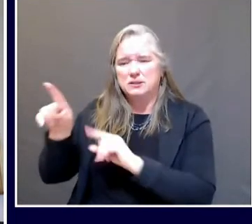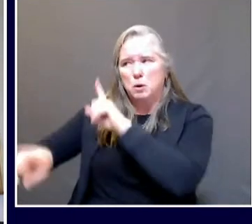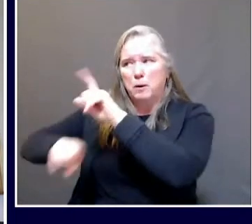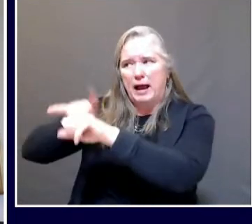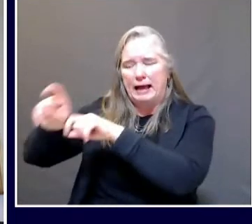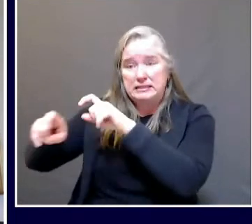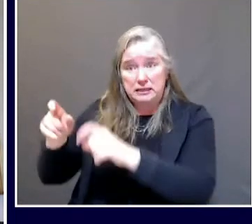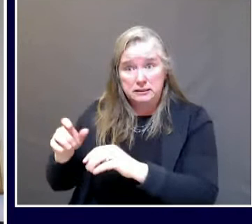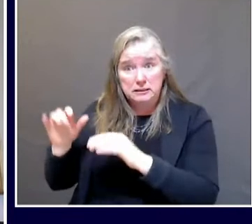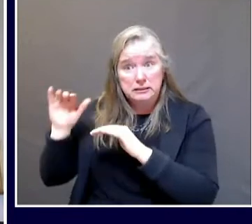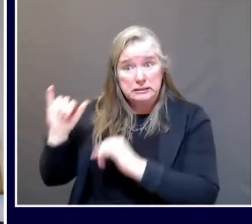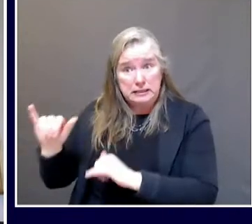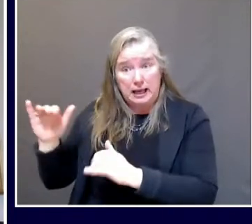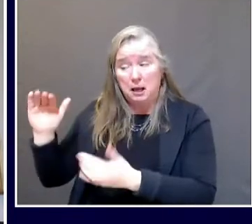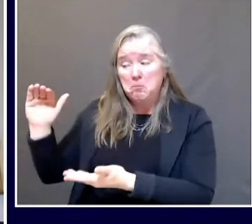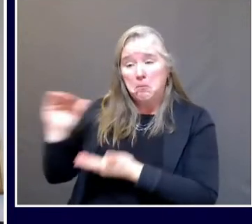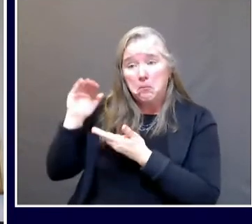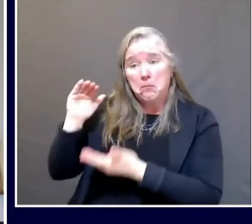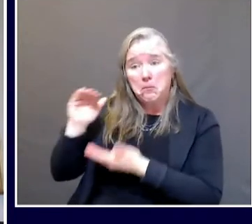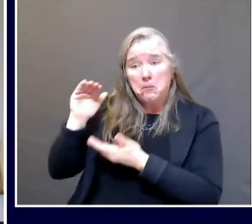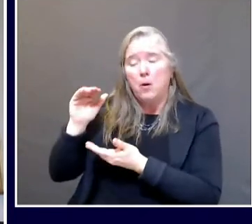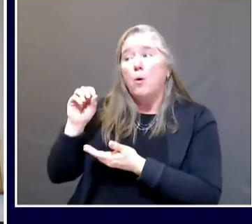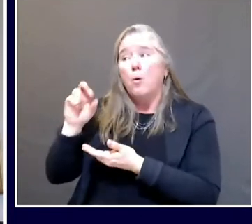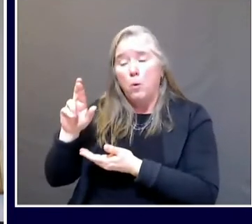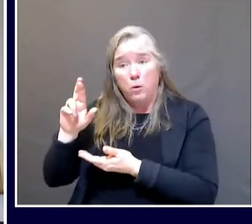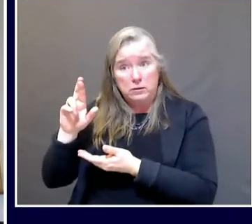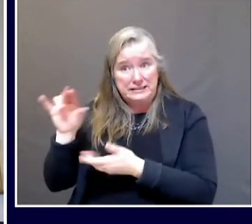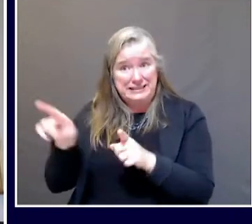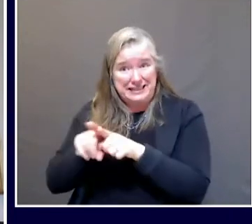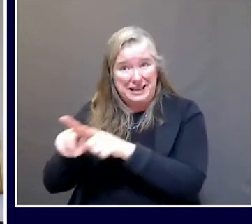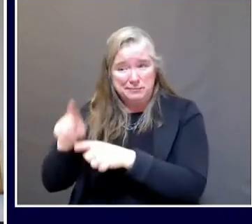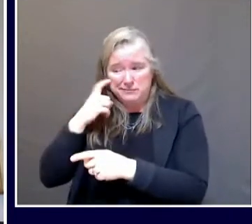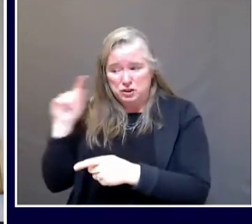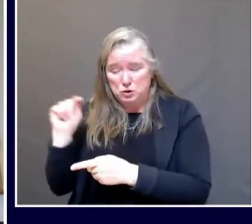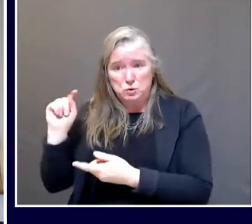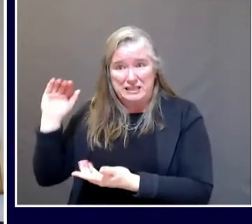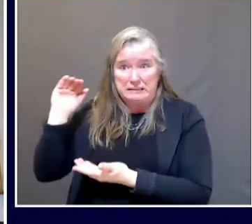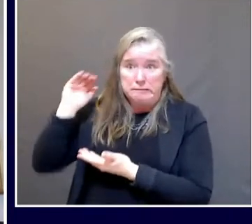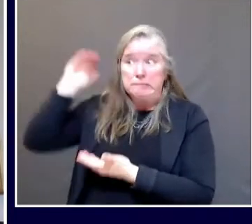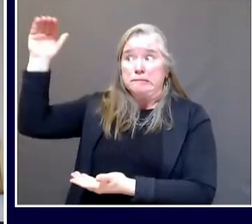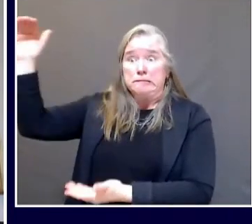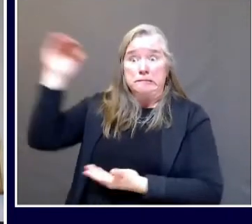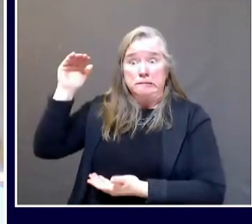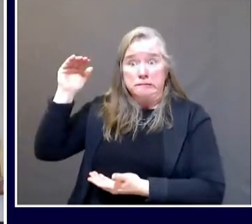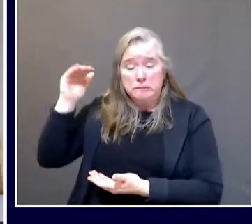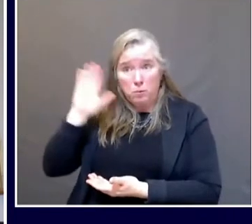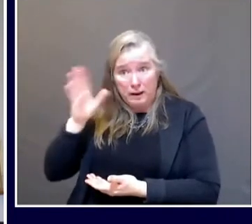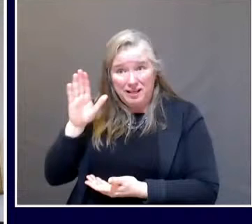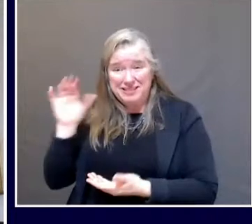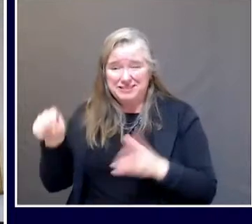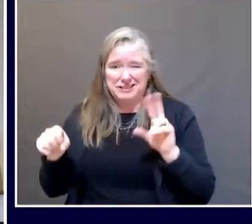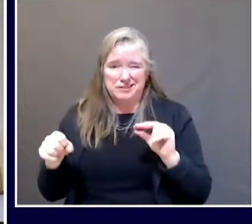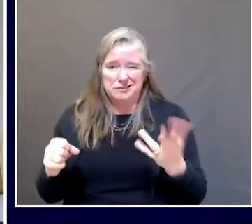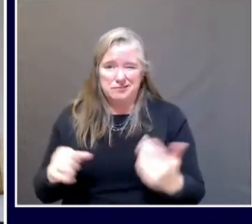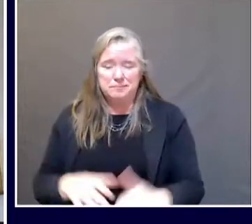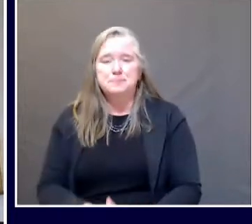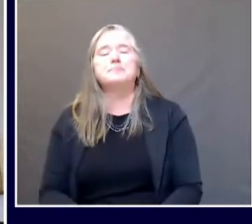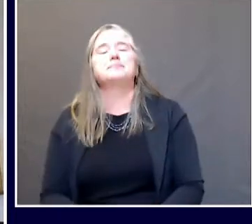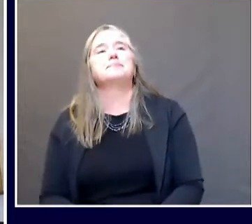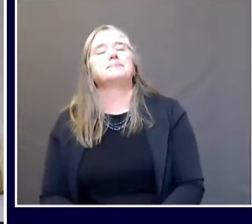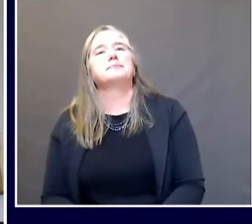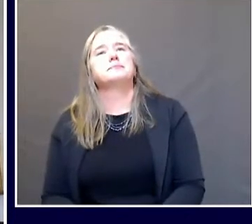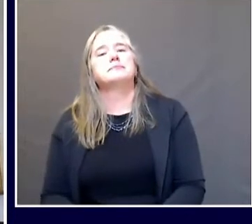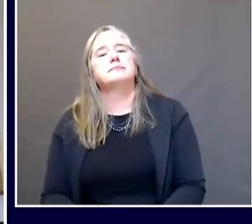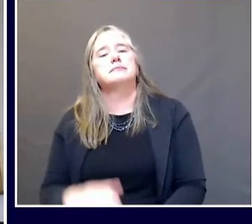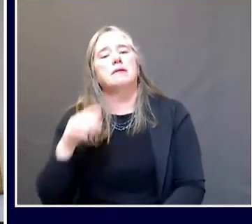and just one last question. It's for our sports director, Dave Eade. What is the specific science that